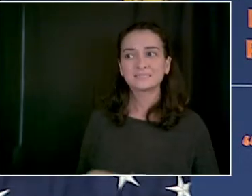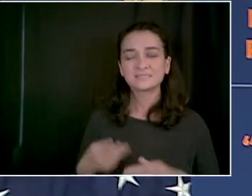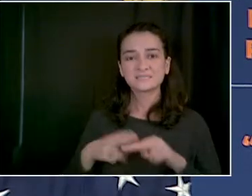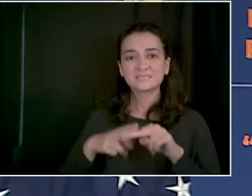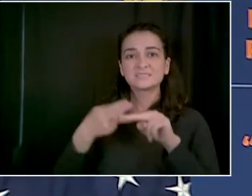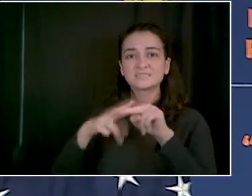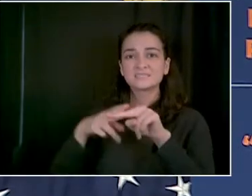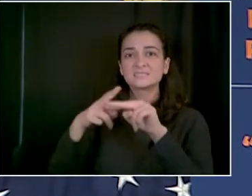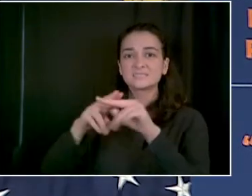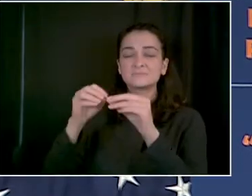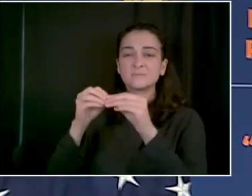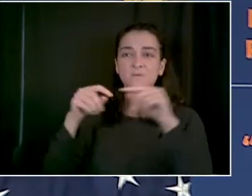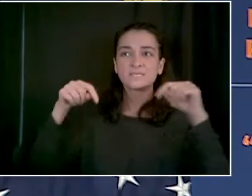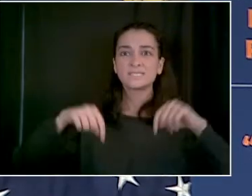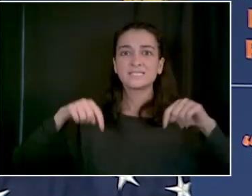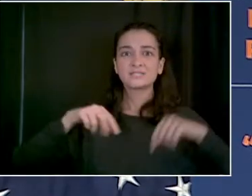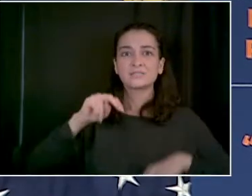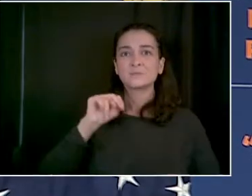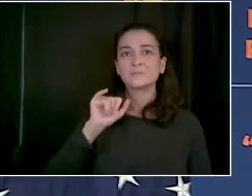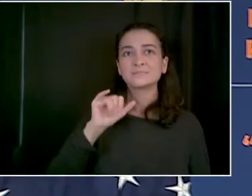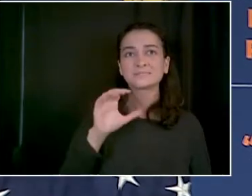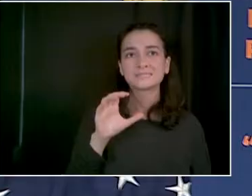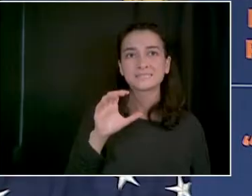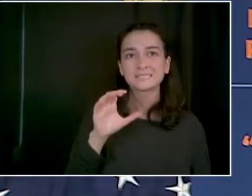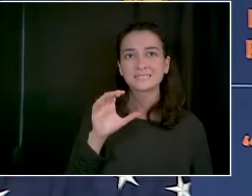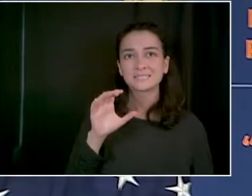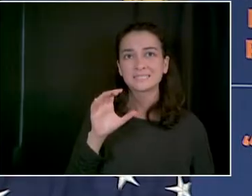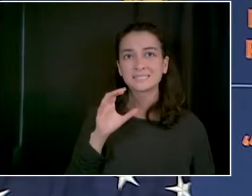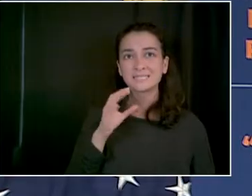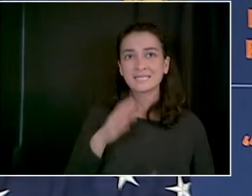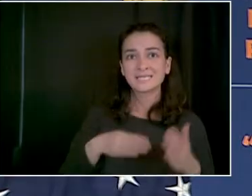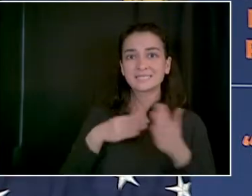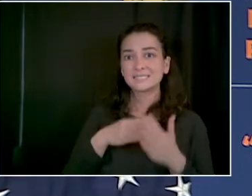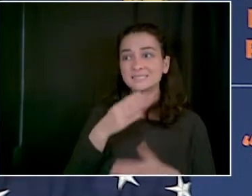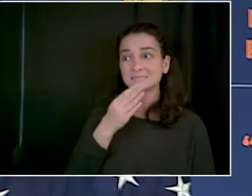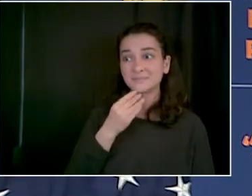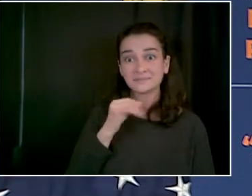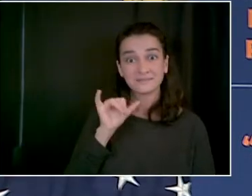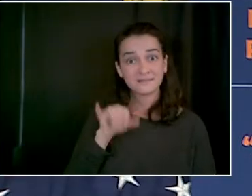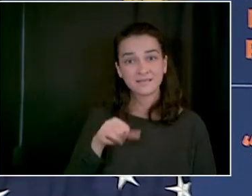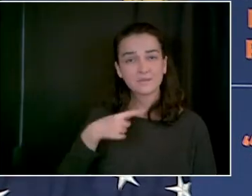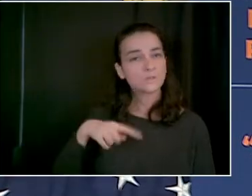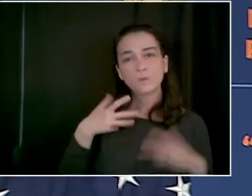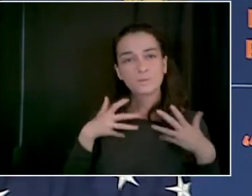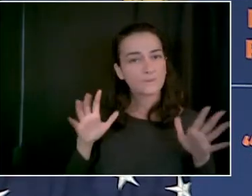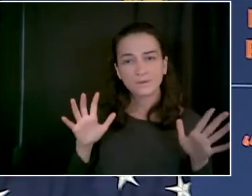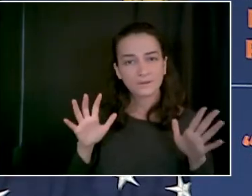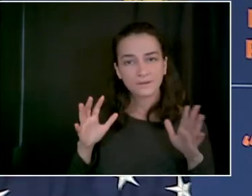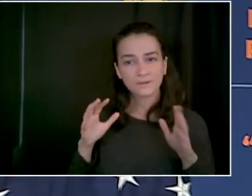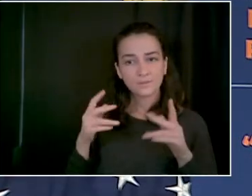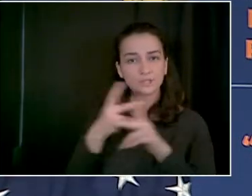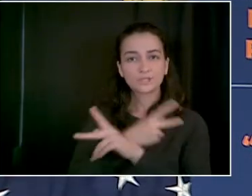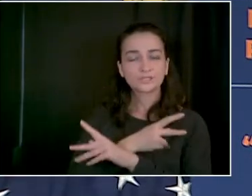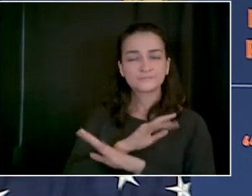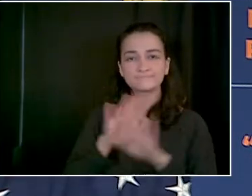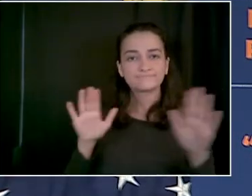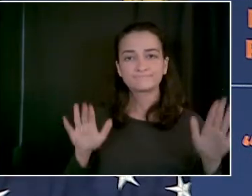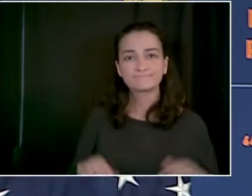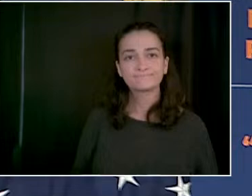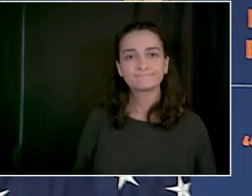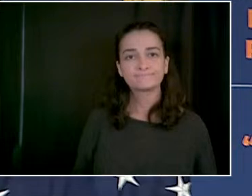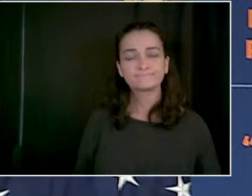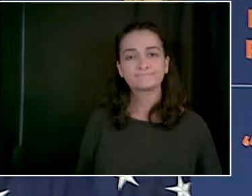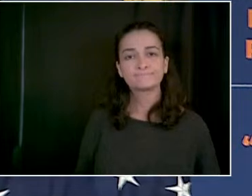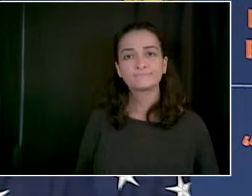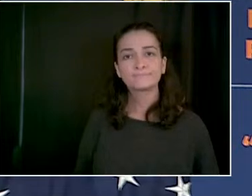we want. And so I think the Parks Foundation made a determination that, for public safety issues that was raised